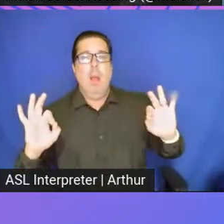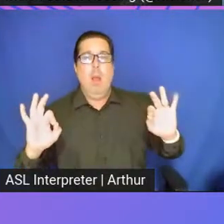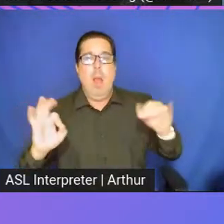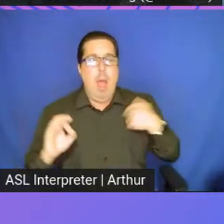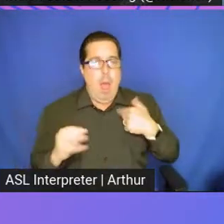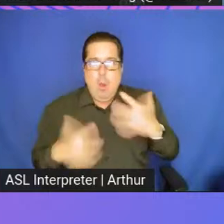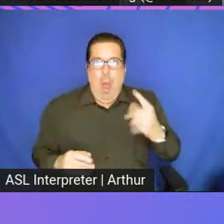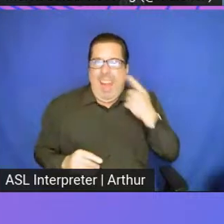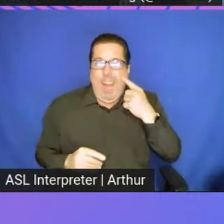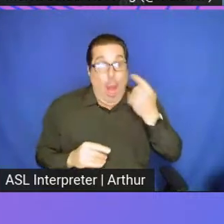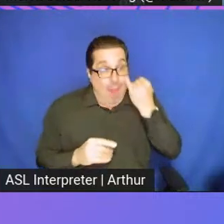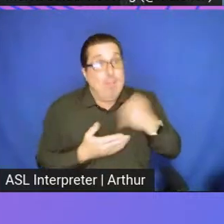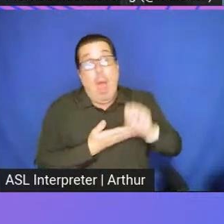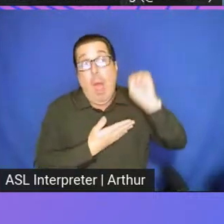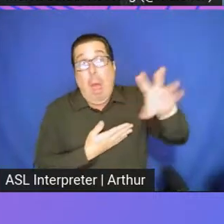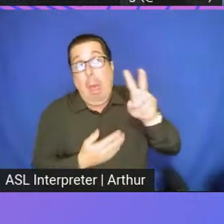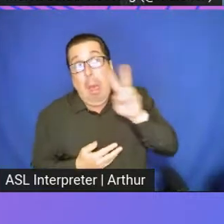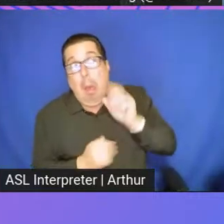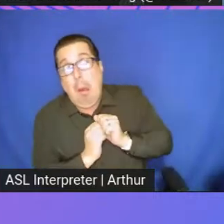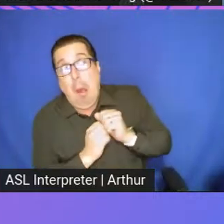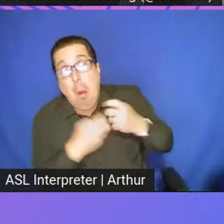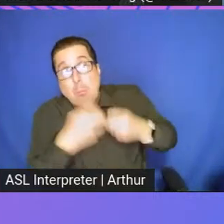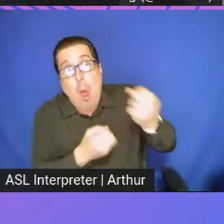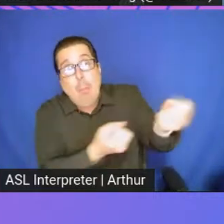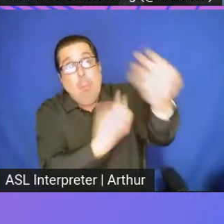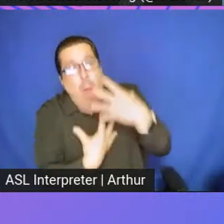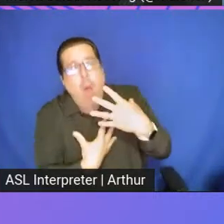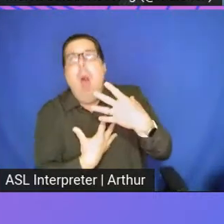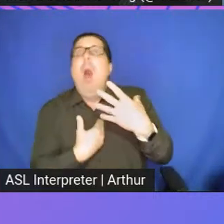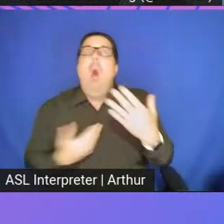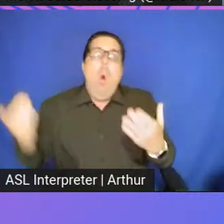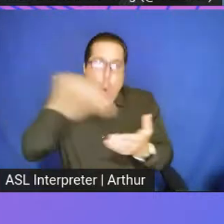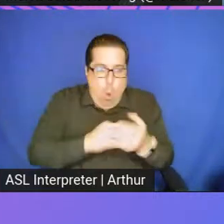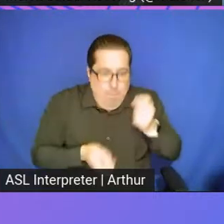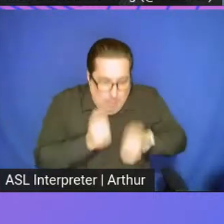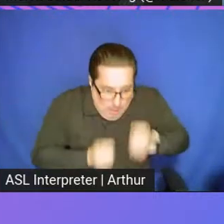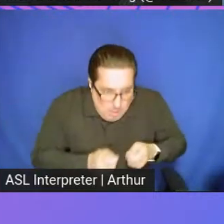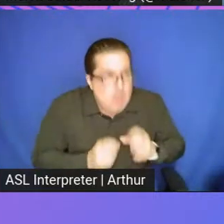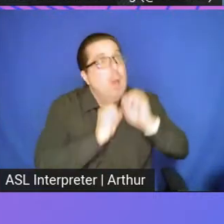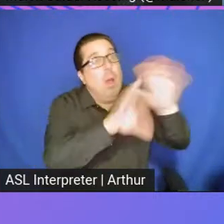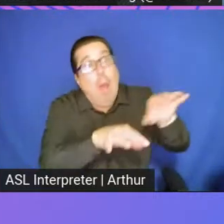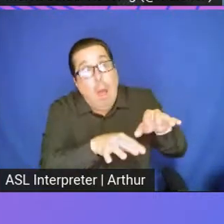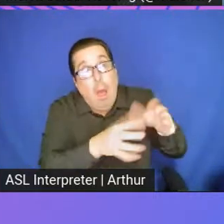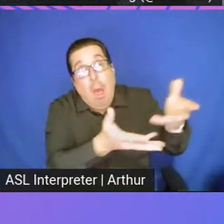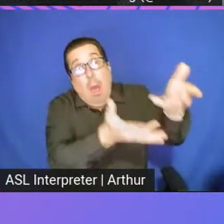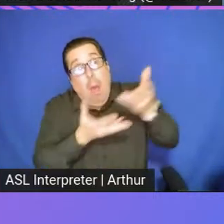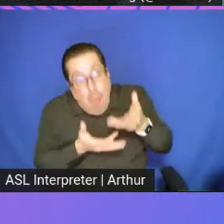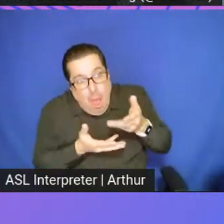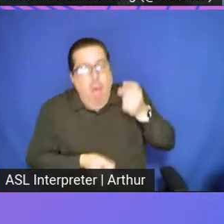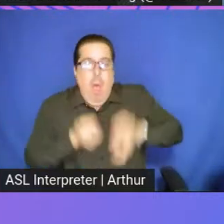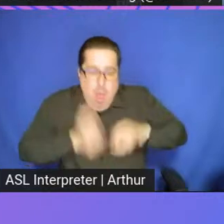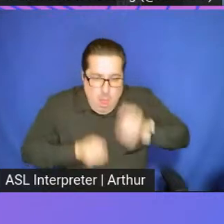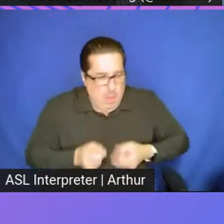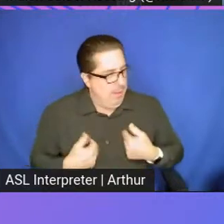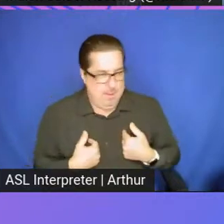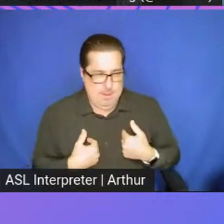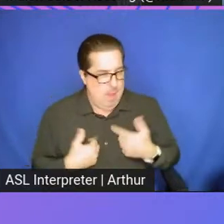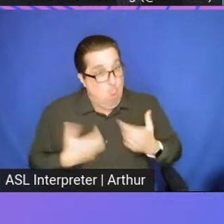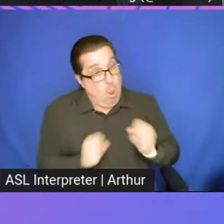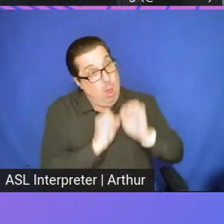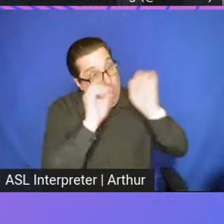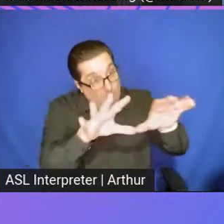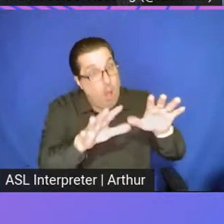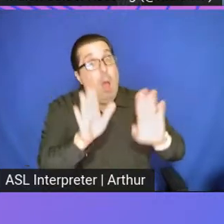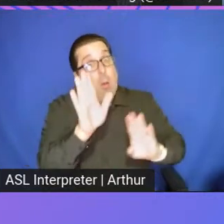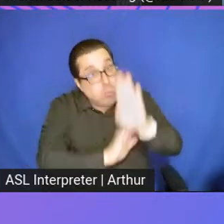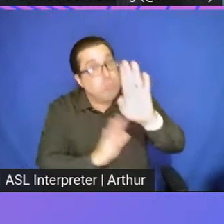And so pushing it up to a branch and then crossing your fingers and thinking is no news, good news, it's miserable. And so developers